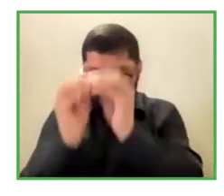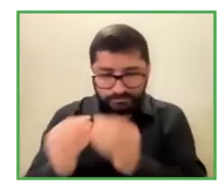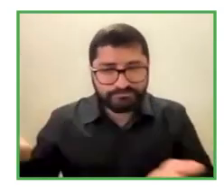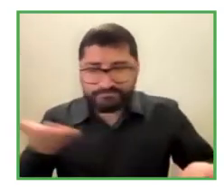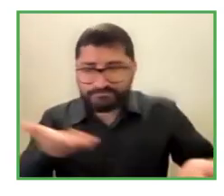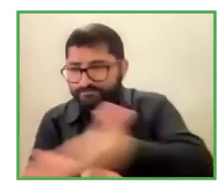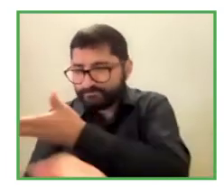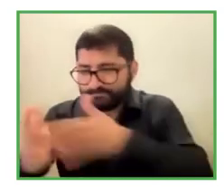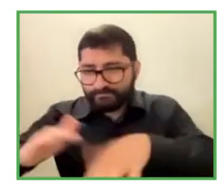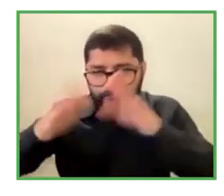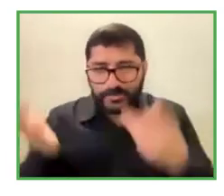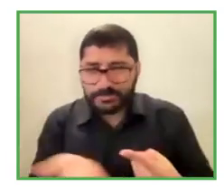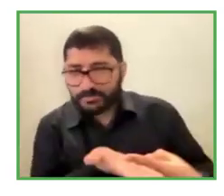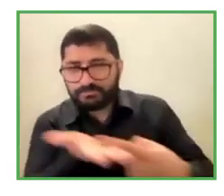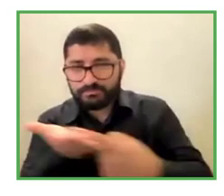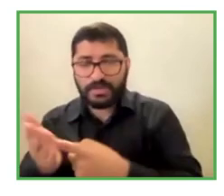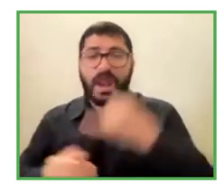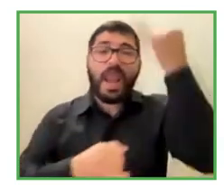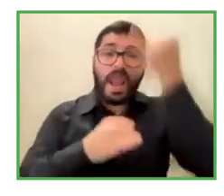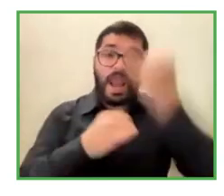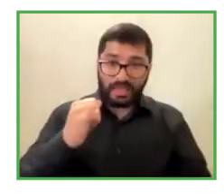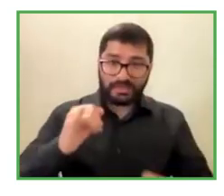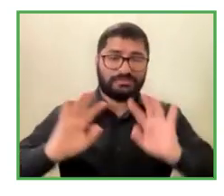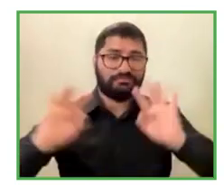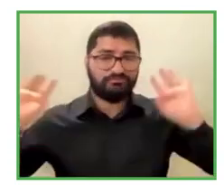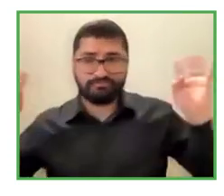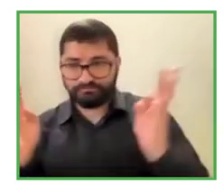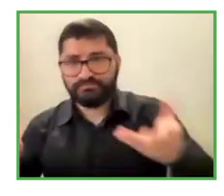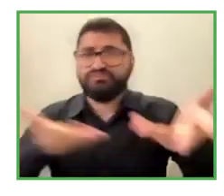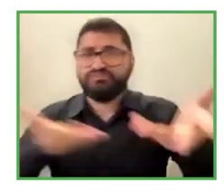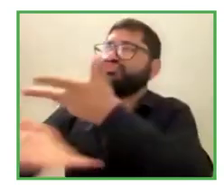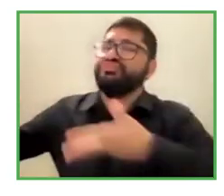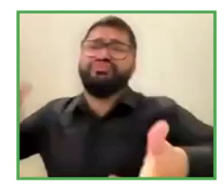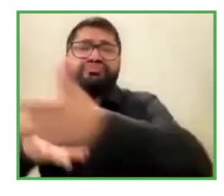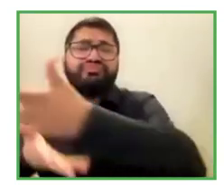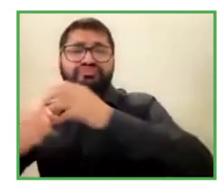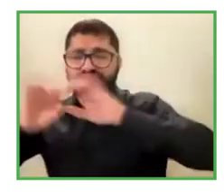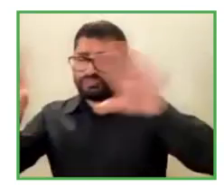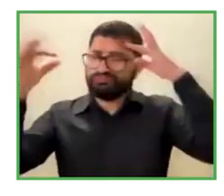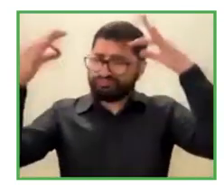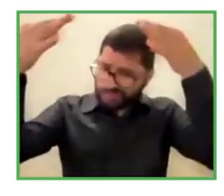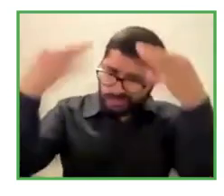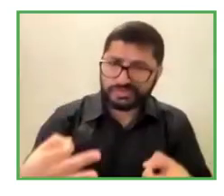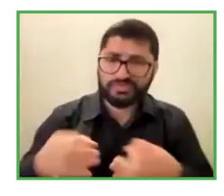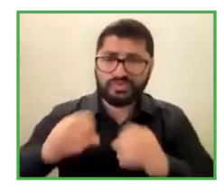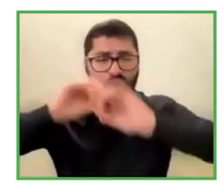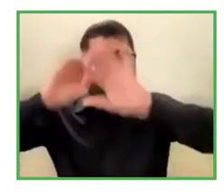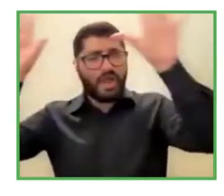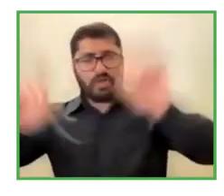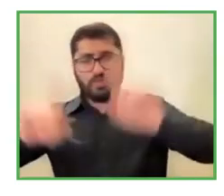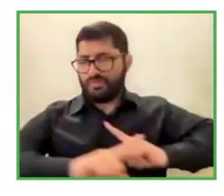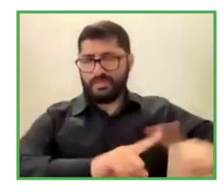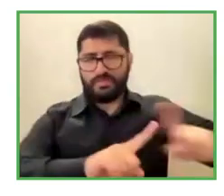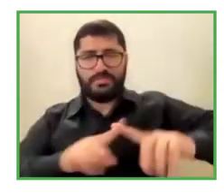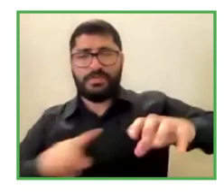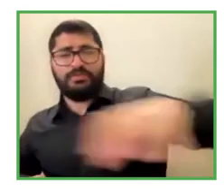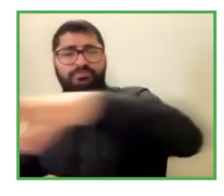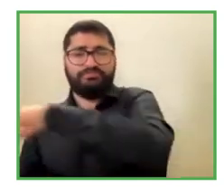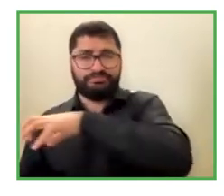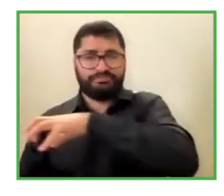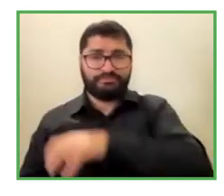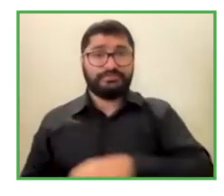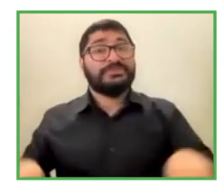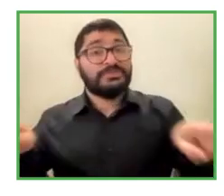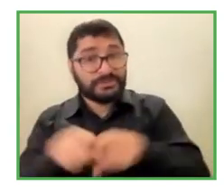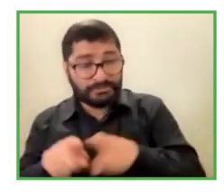discussions. And we already have more clear definitions. And as Guilherme said, this is